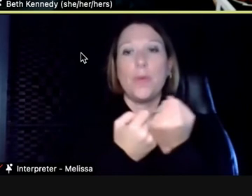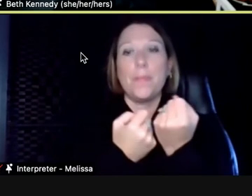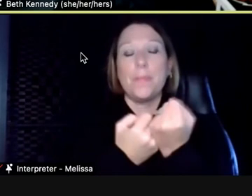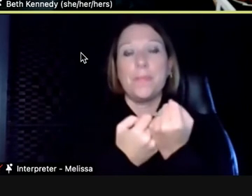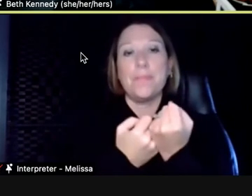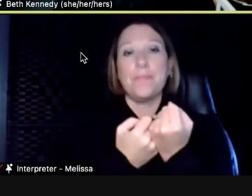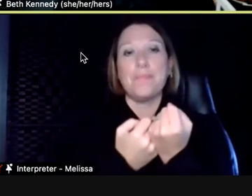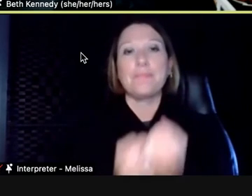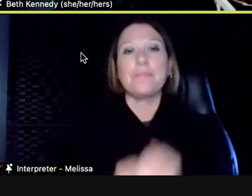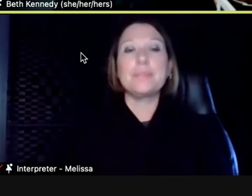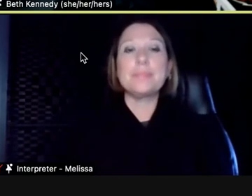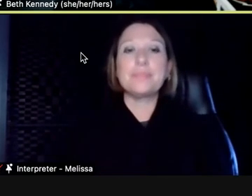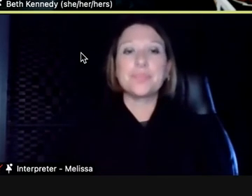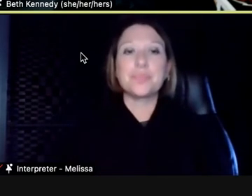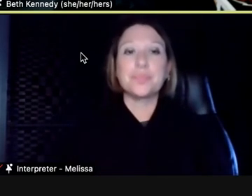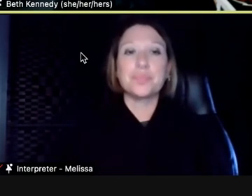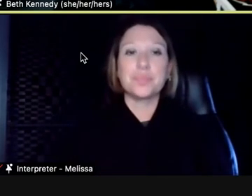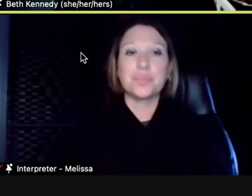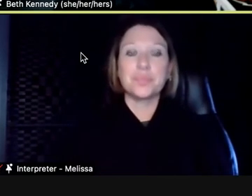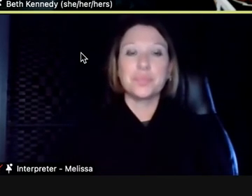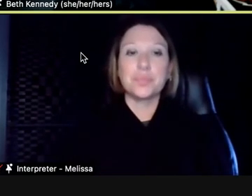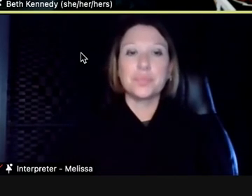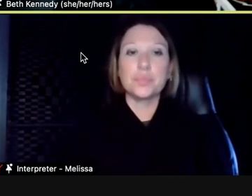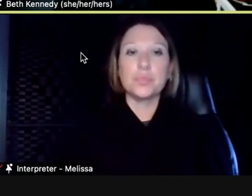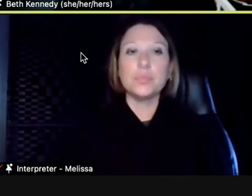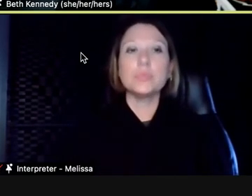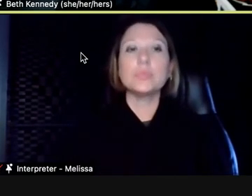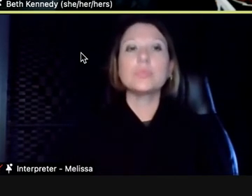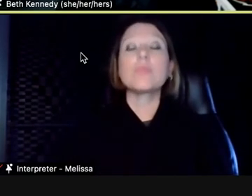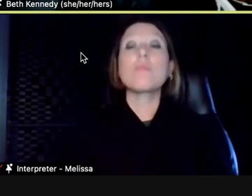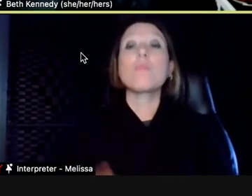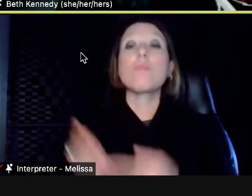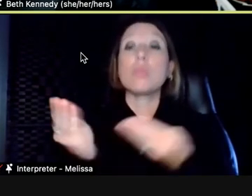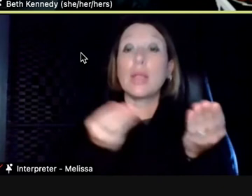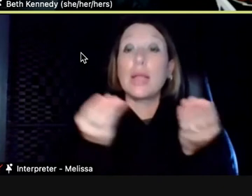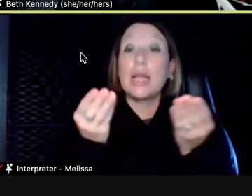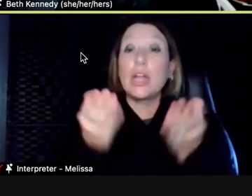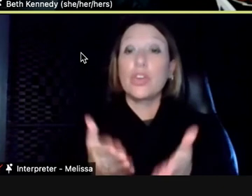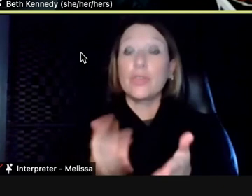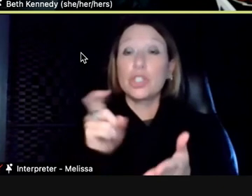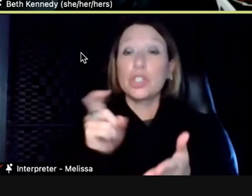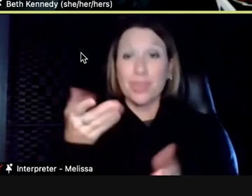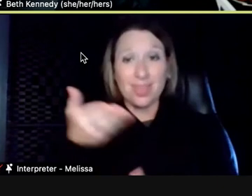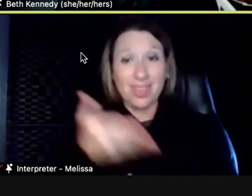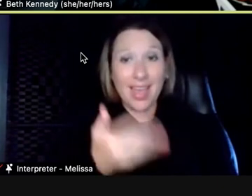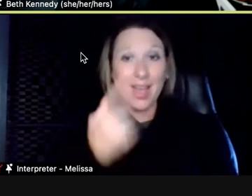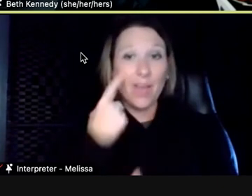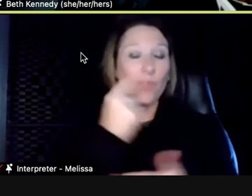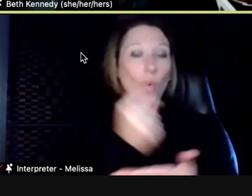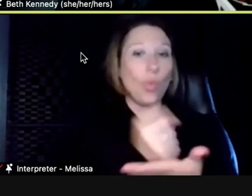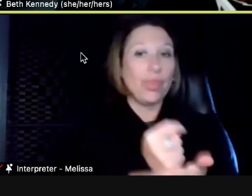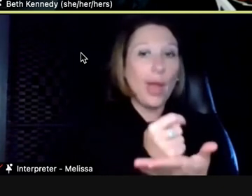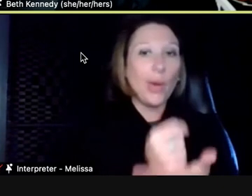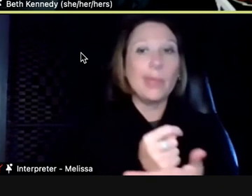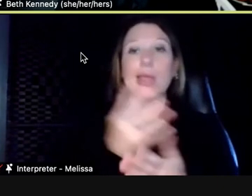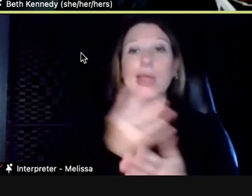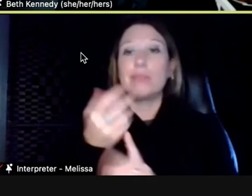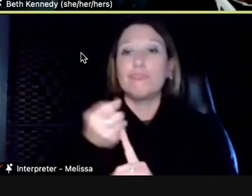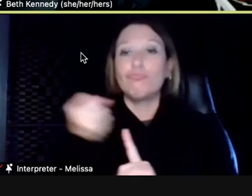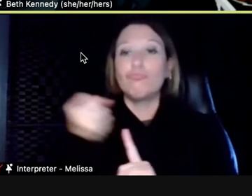Then, as I said, an intervener should be present during therapies and pull-out sessions with professionals on the team